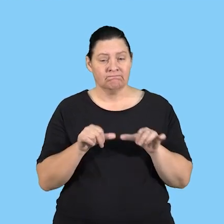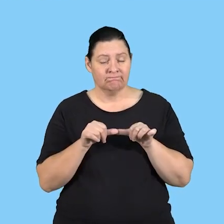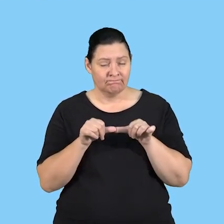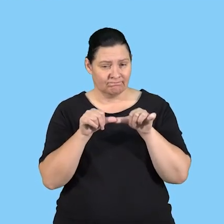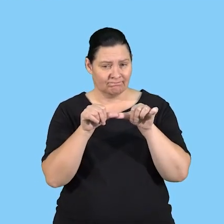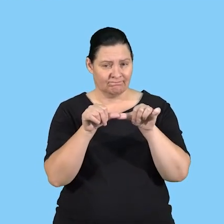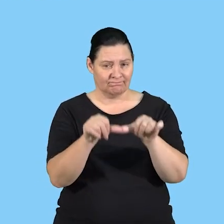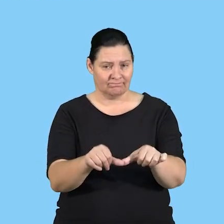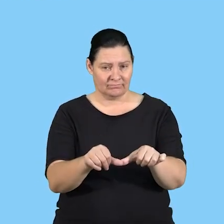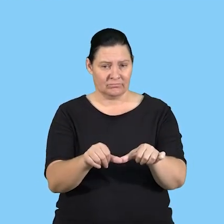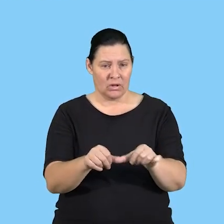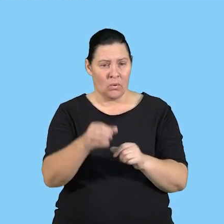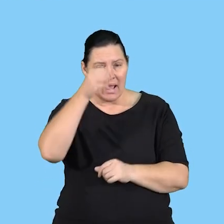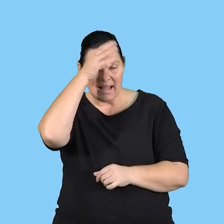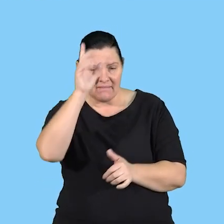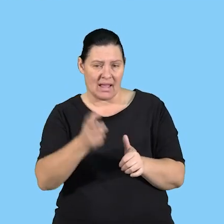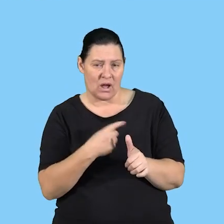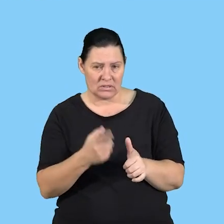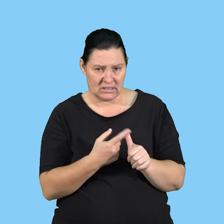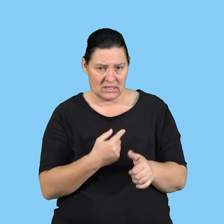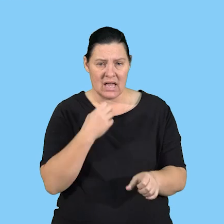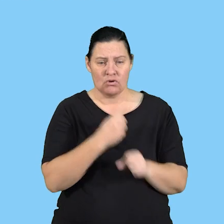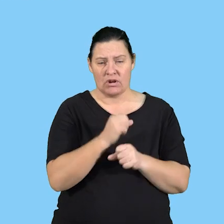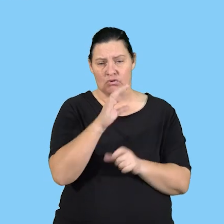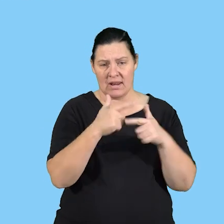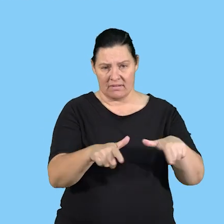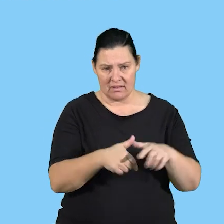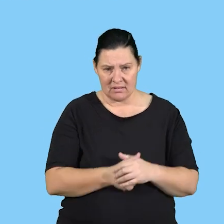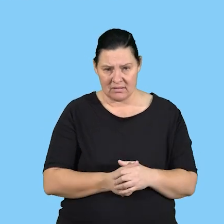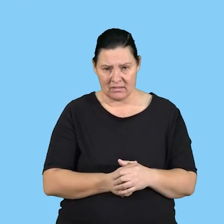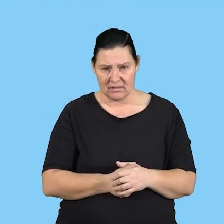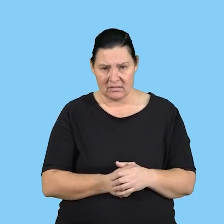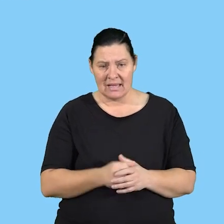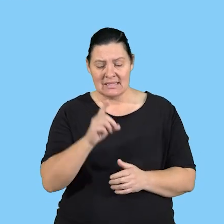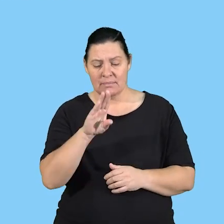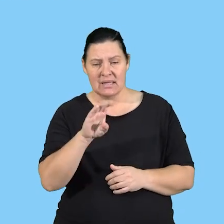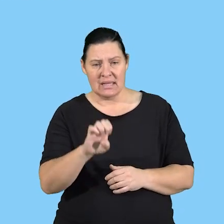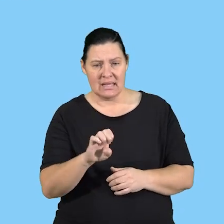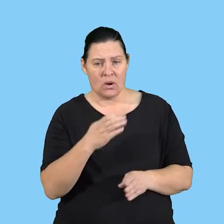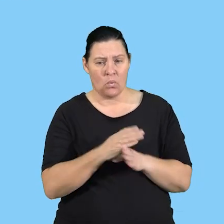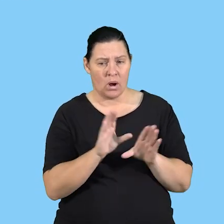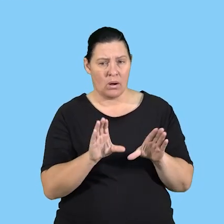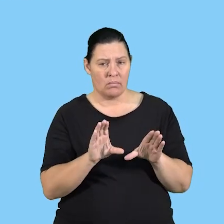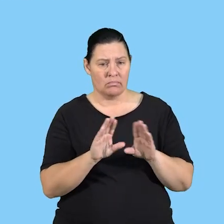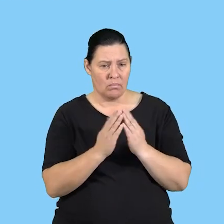continuing with clever counting at a grade 3 level. In the DB workbook, term